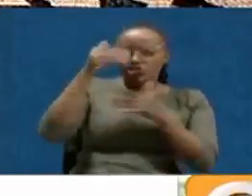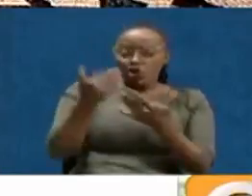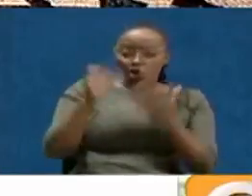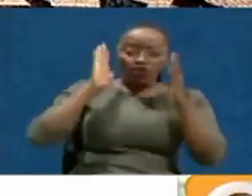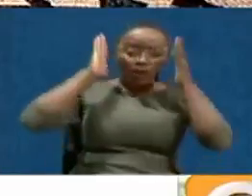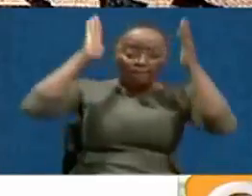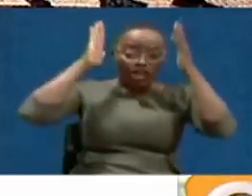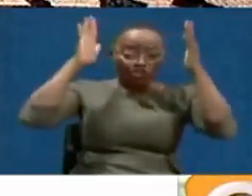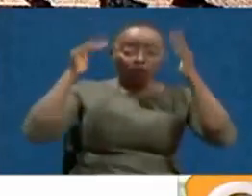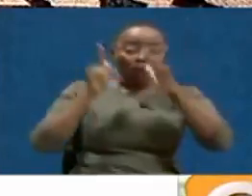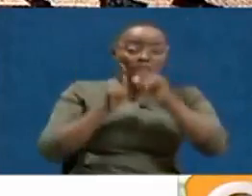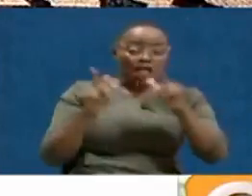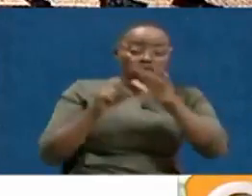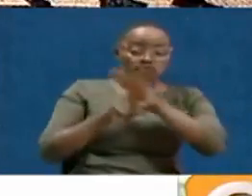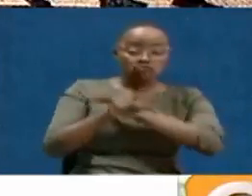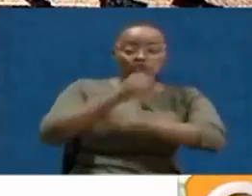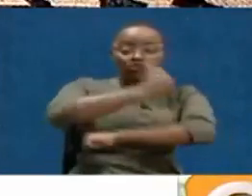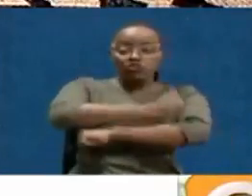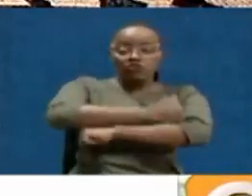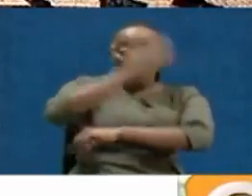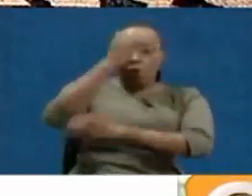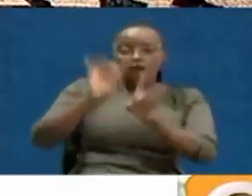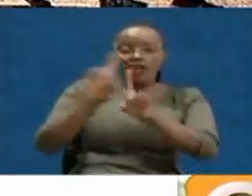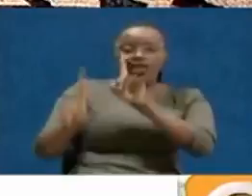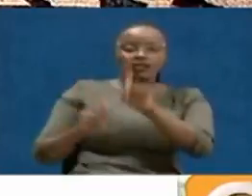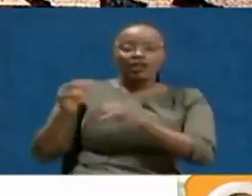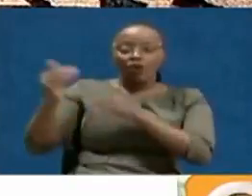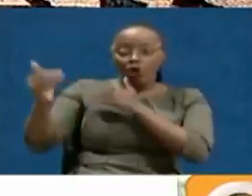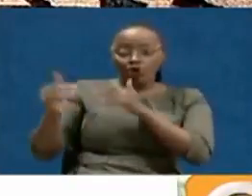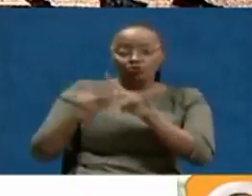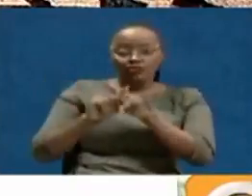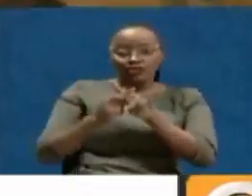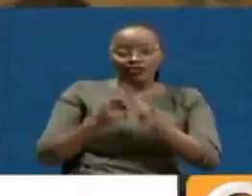school since the national examinations period is around the corner. Take a look.